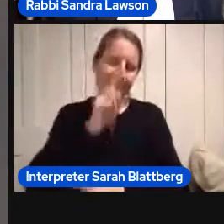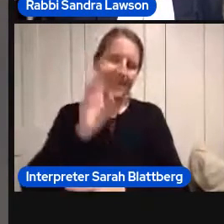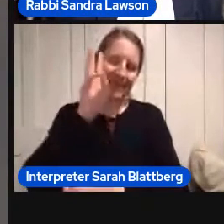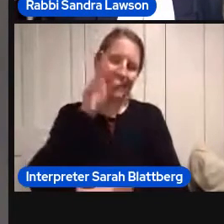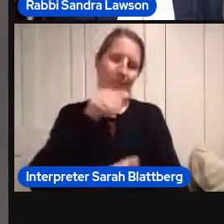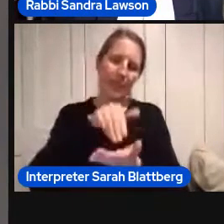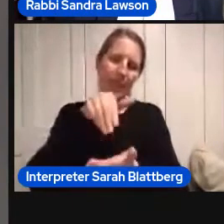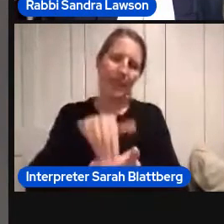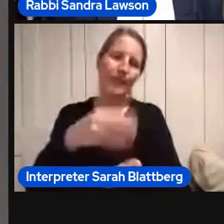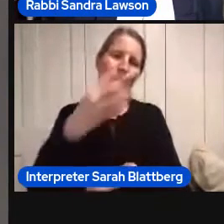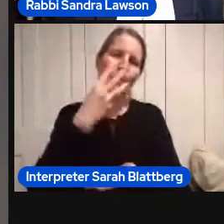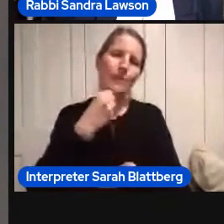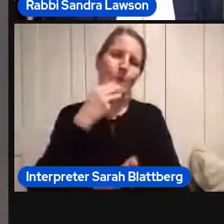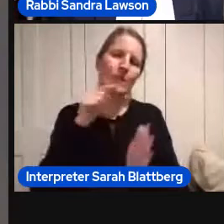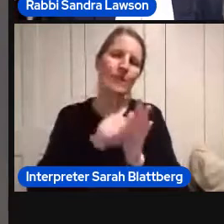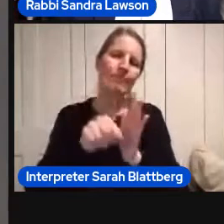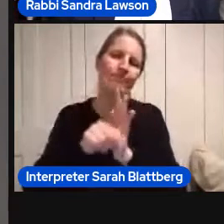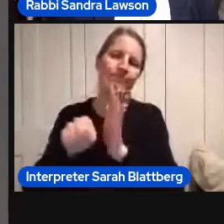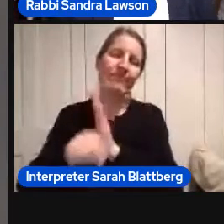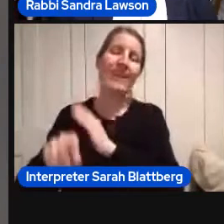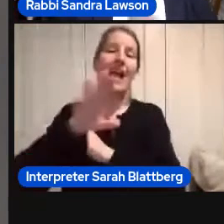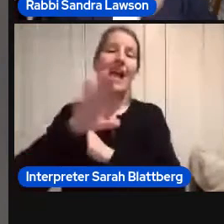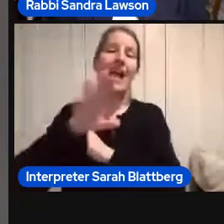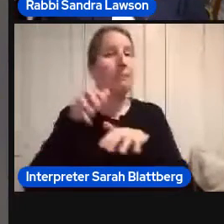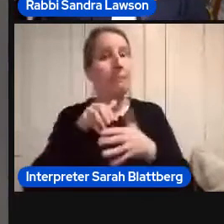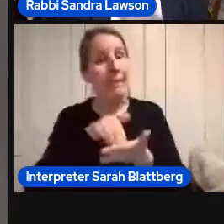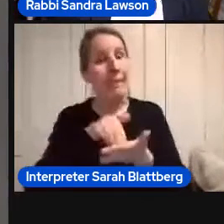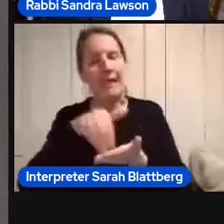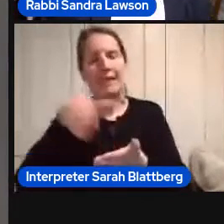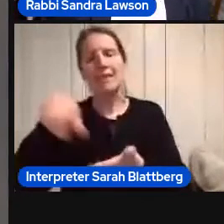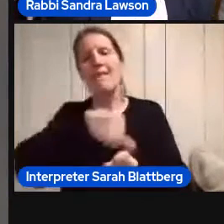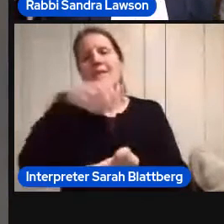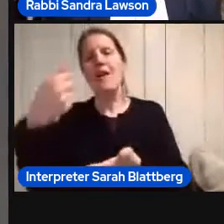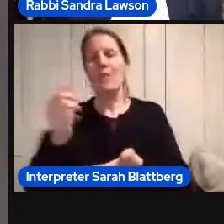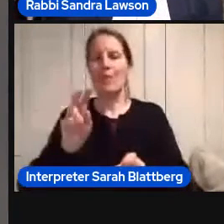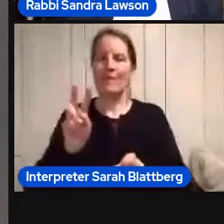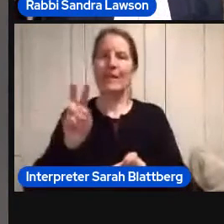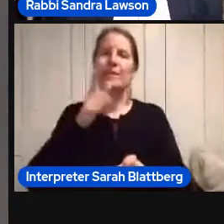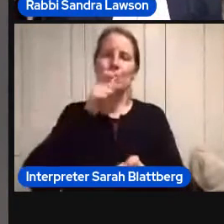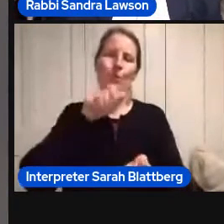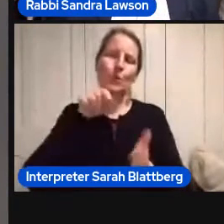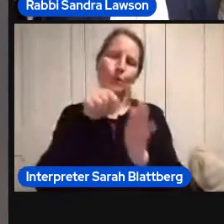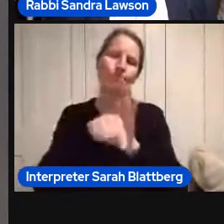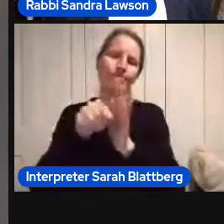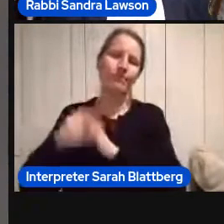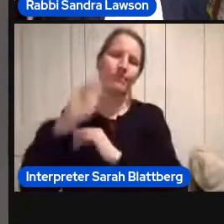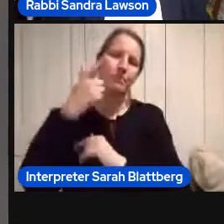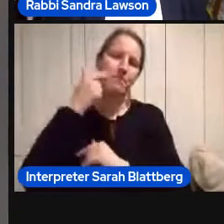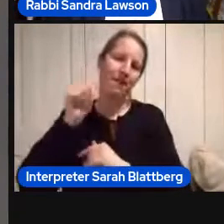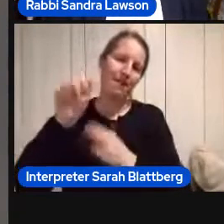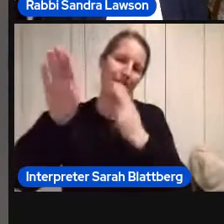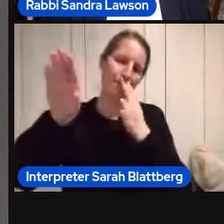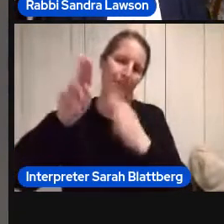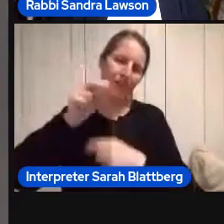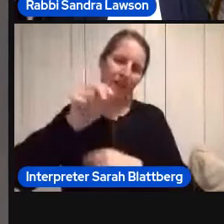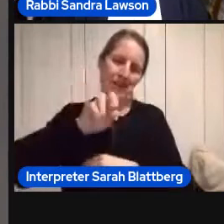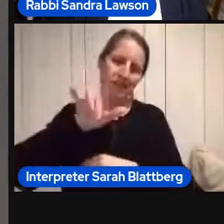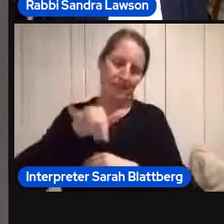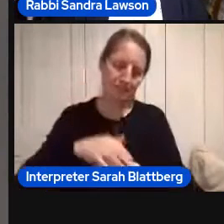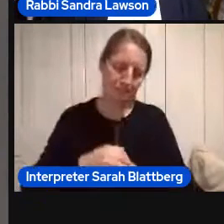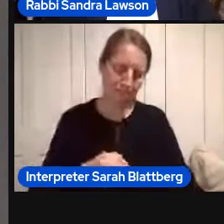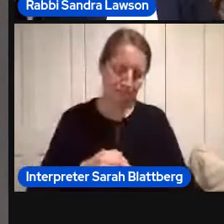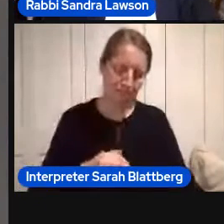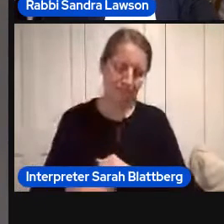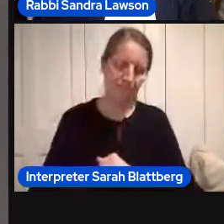Holocaust and the millions of other victims who died at the hands of Nazism. So as I light this